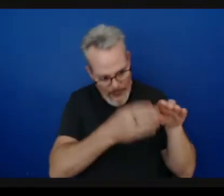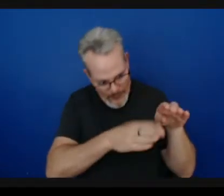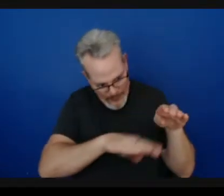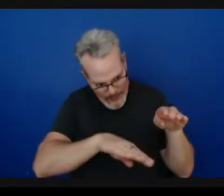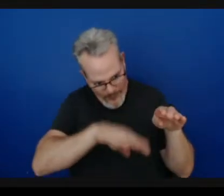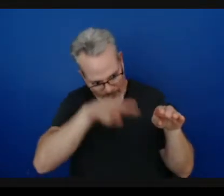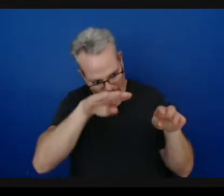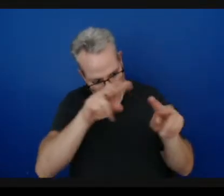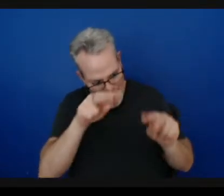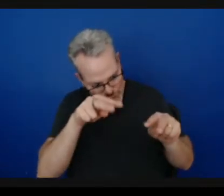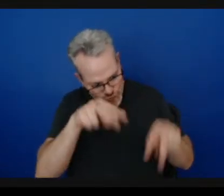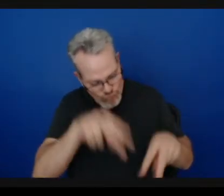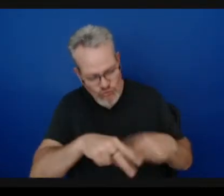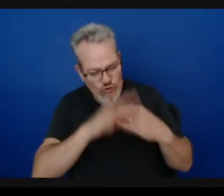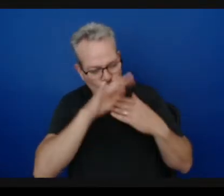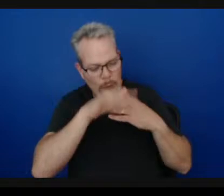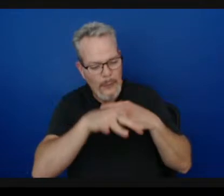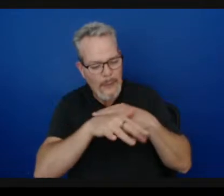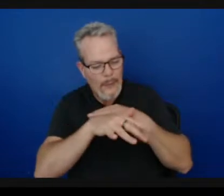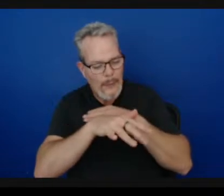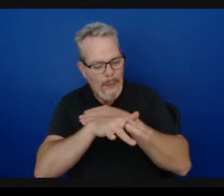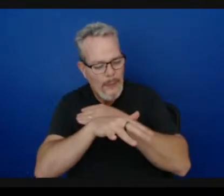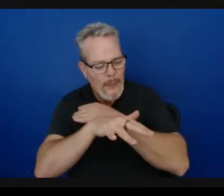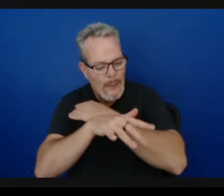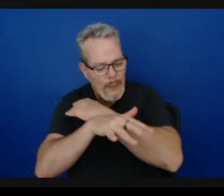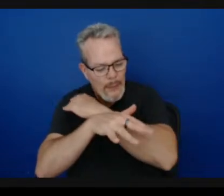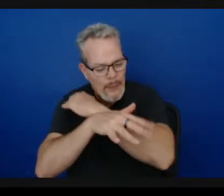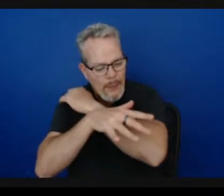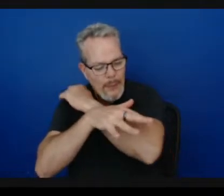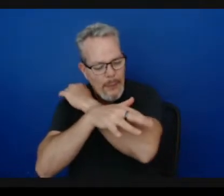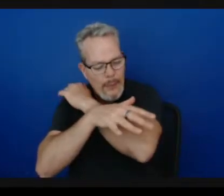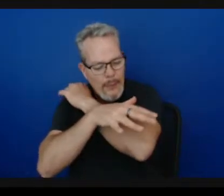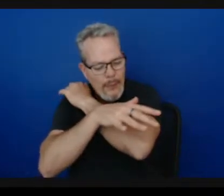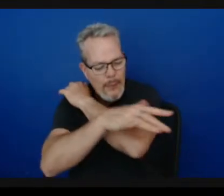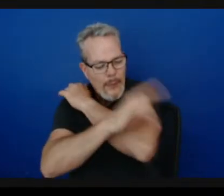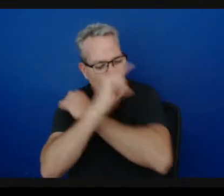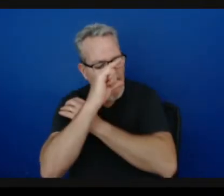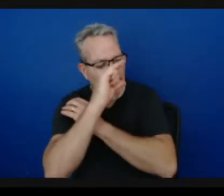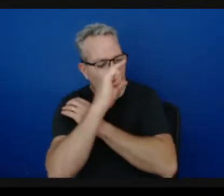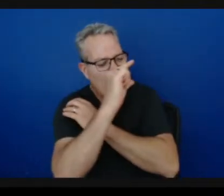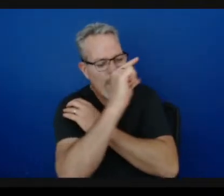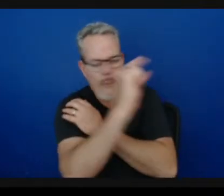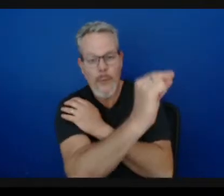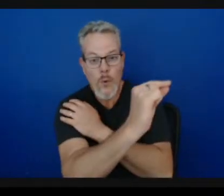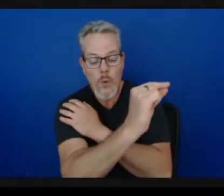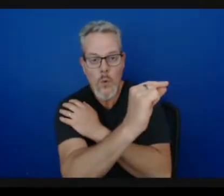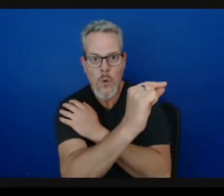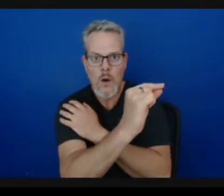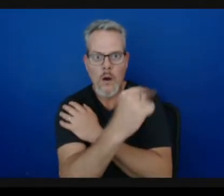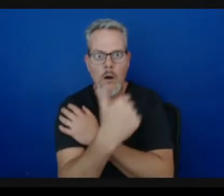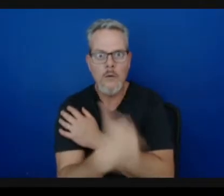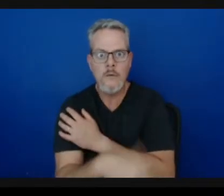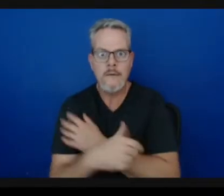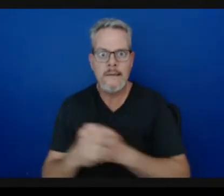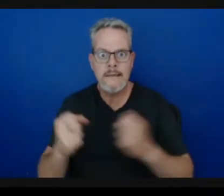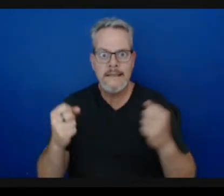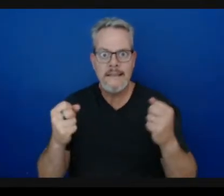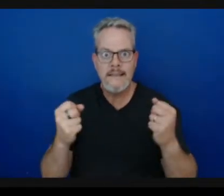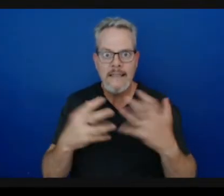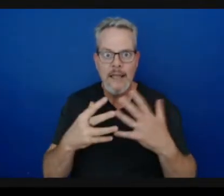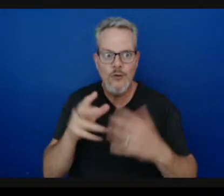rivers flowing miles away down to the ocean, that looks eerily similar, right? In fact, some of the footage there's lots of footage here